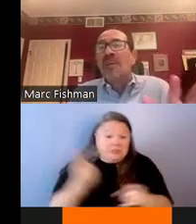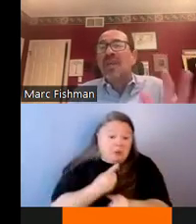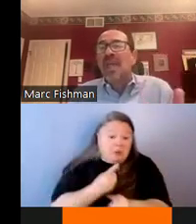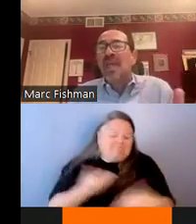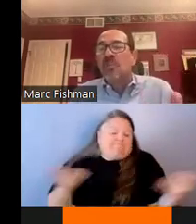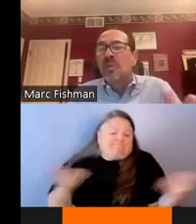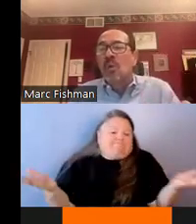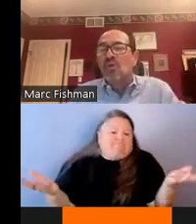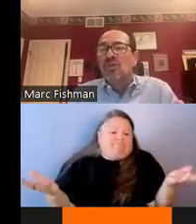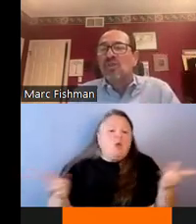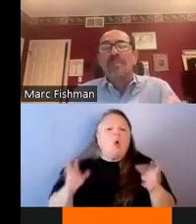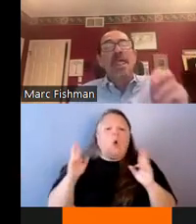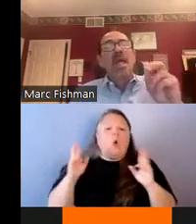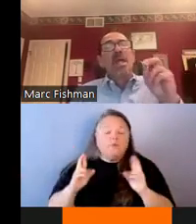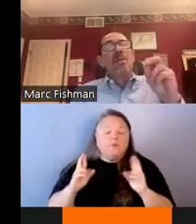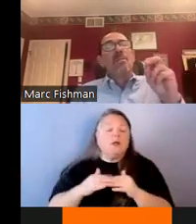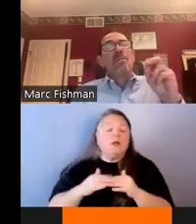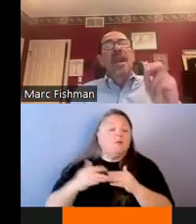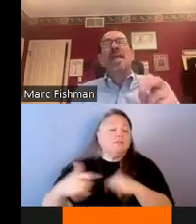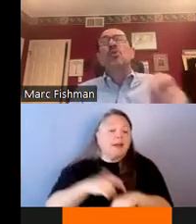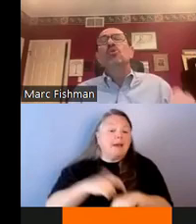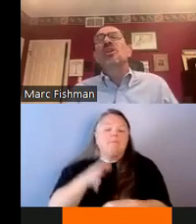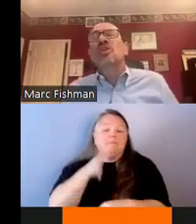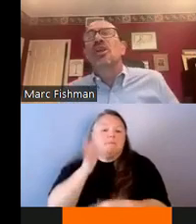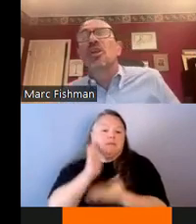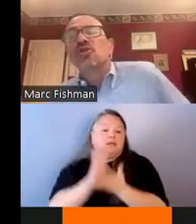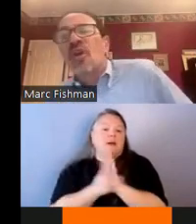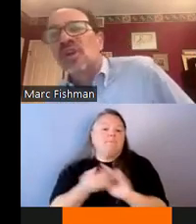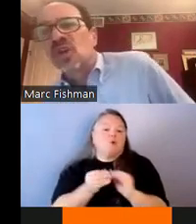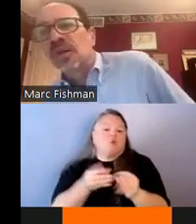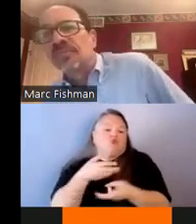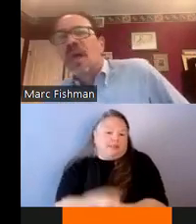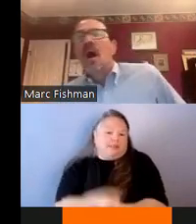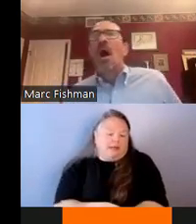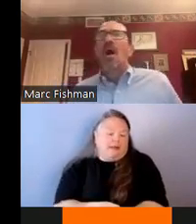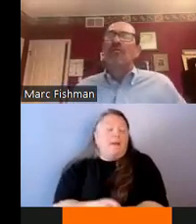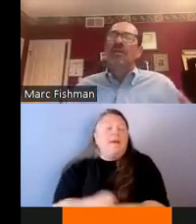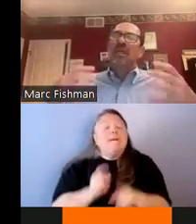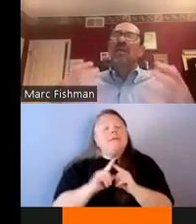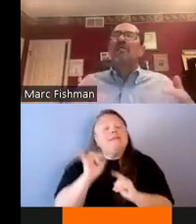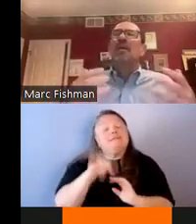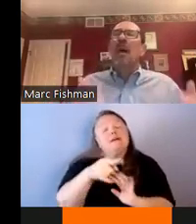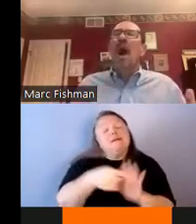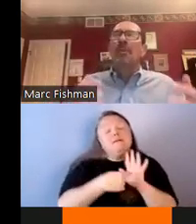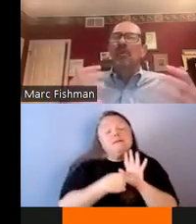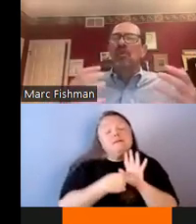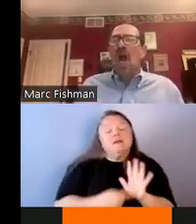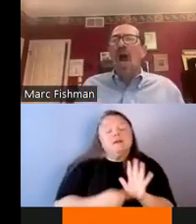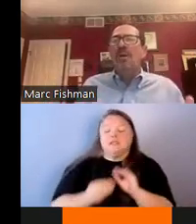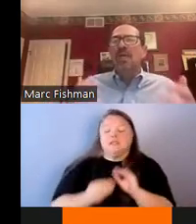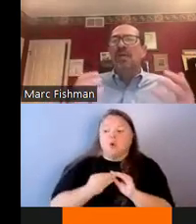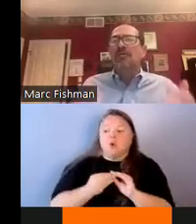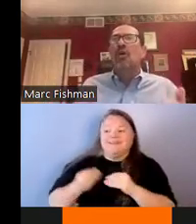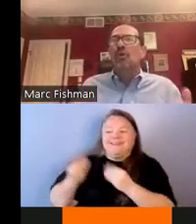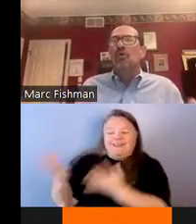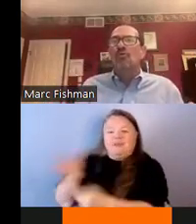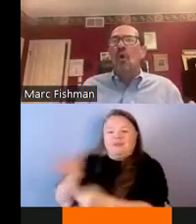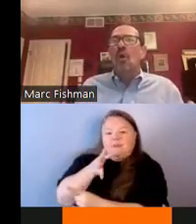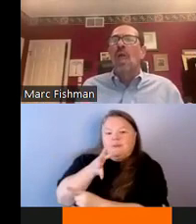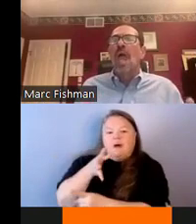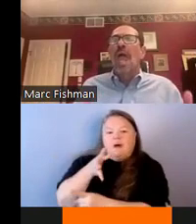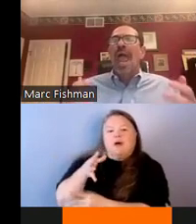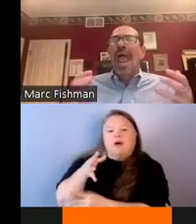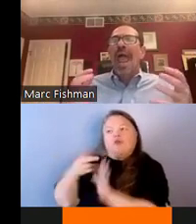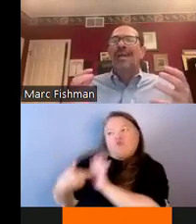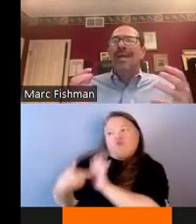Hopefully, over time, we can get her to be more trusting. But I use it as an illustration of giving mom a job, giving her